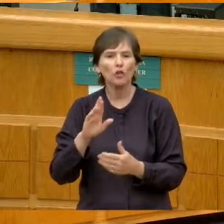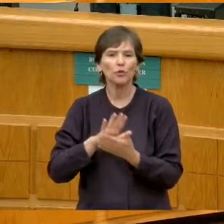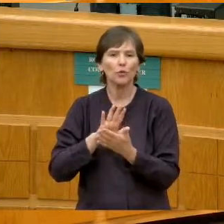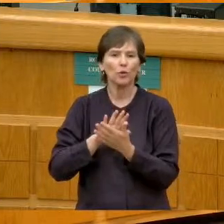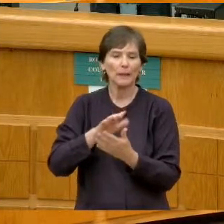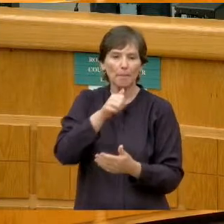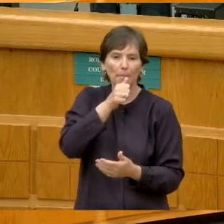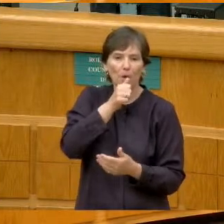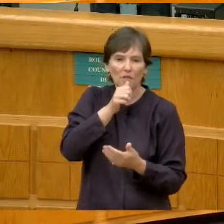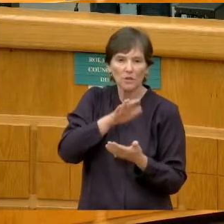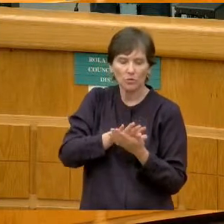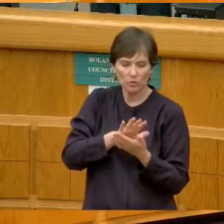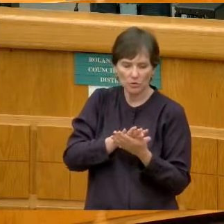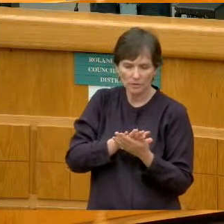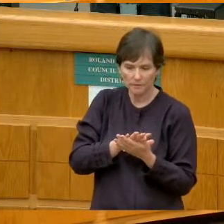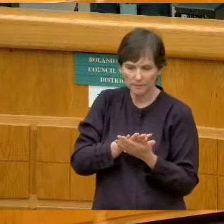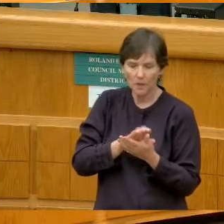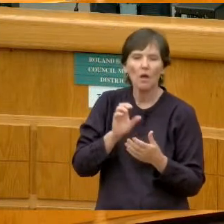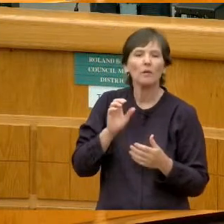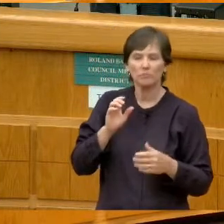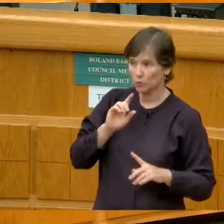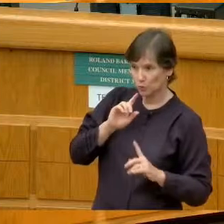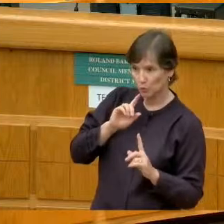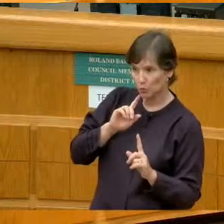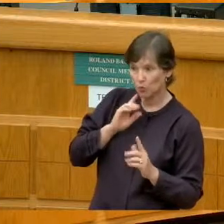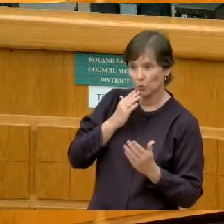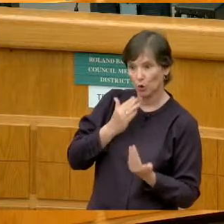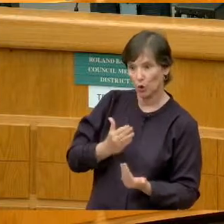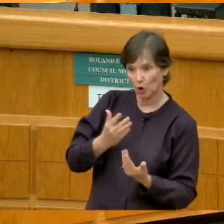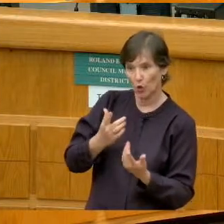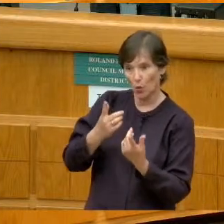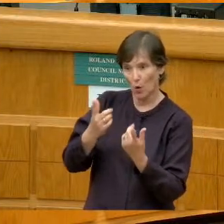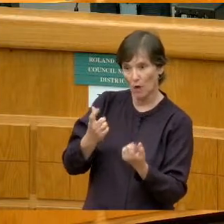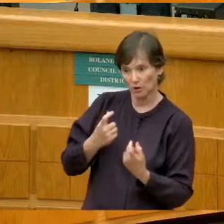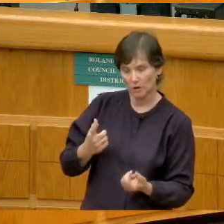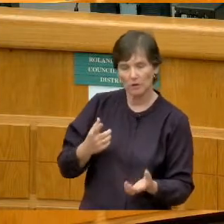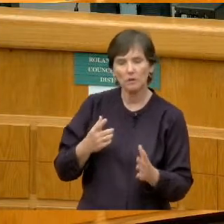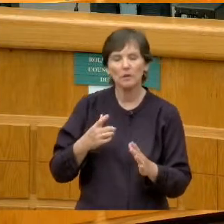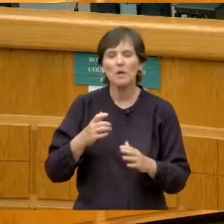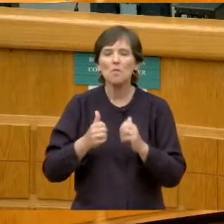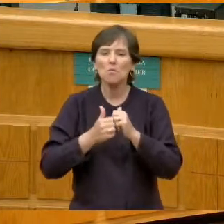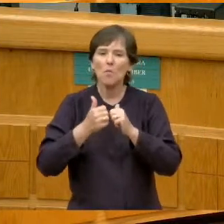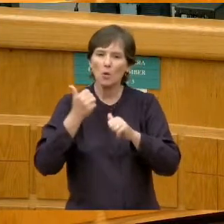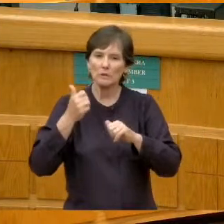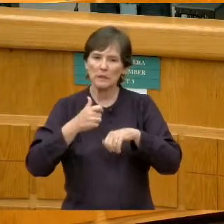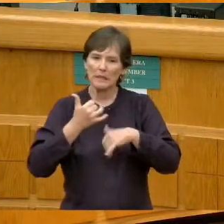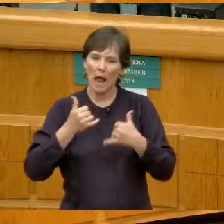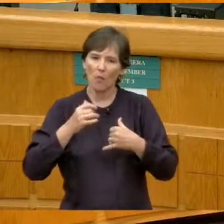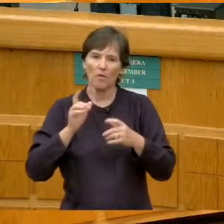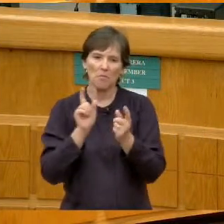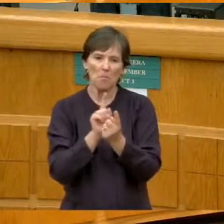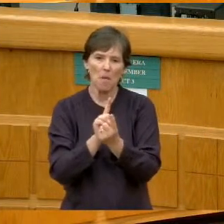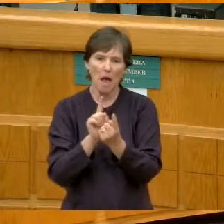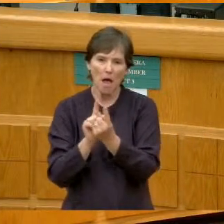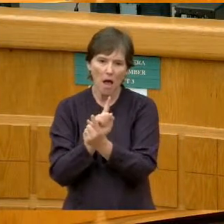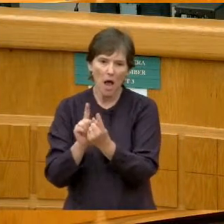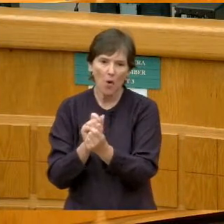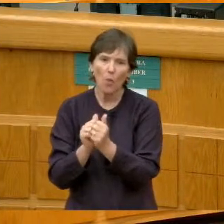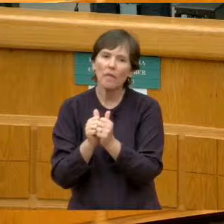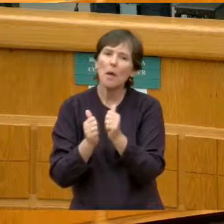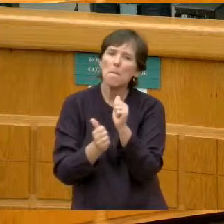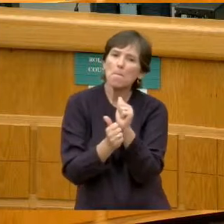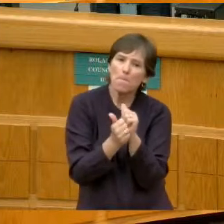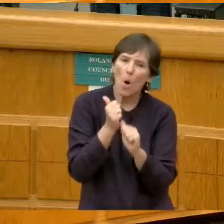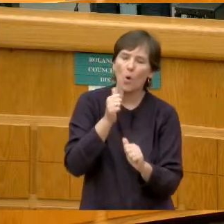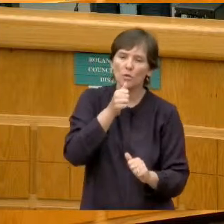with most of the school types. So that includes private parochial schools. We had an hour-long meeting with most of